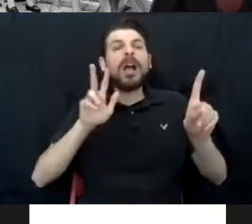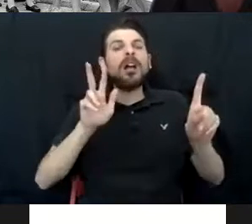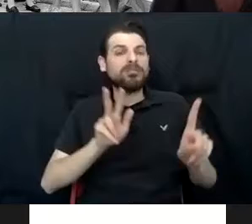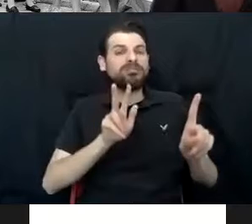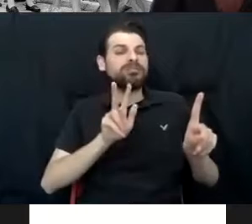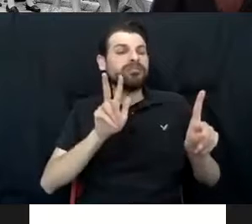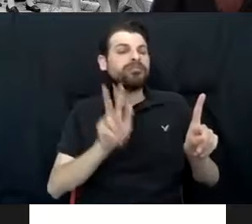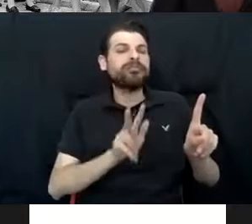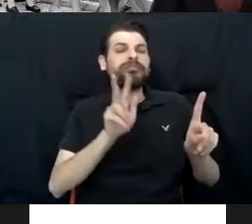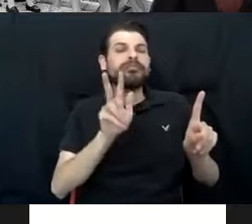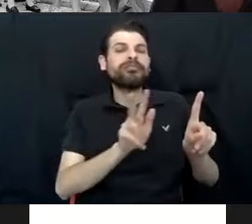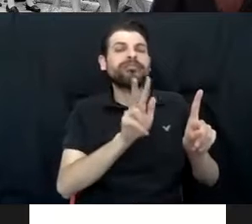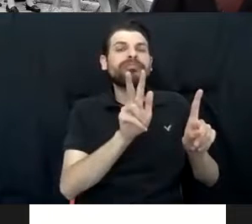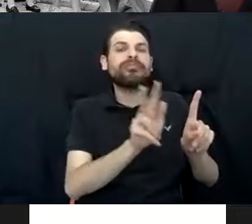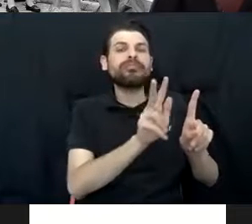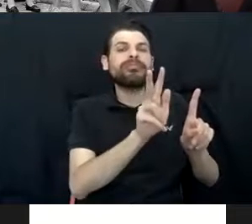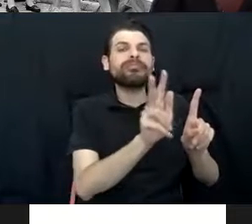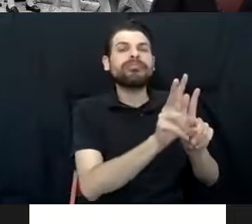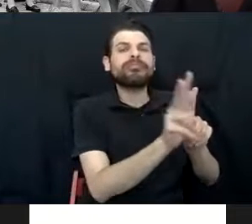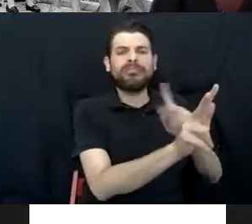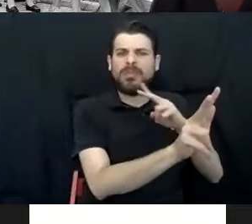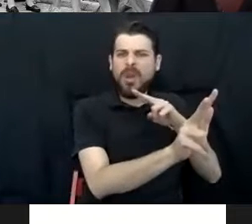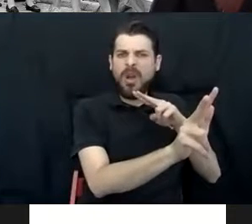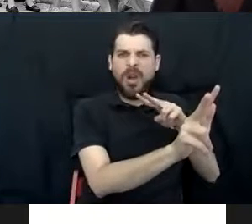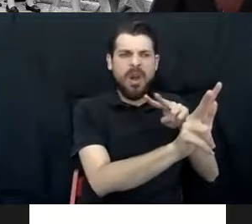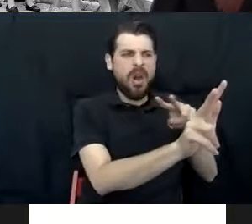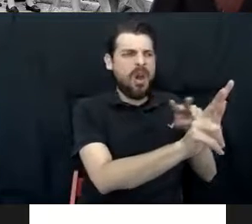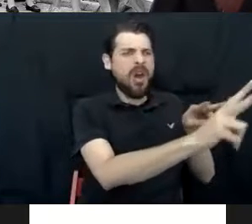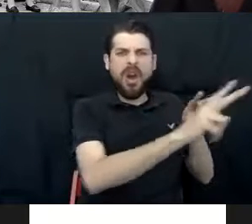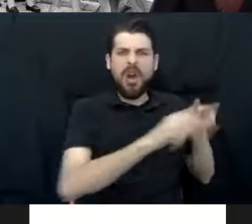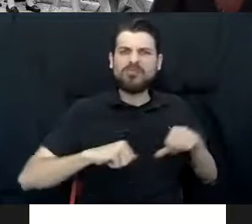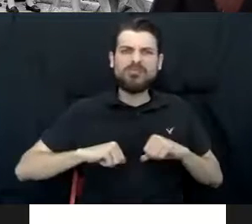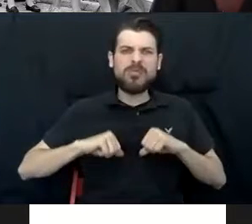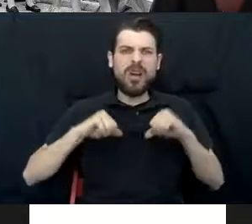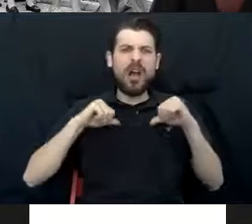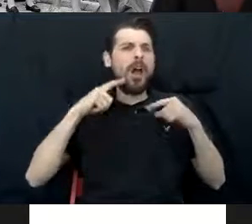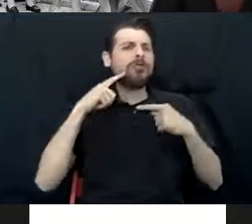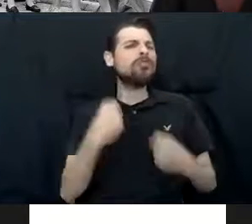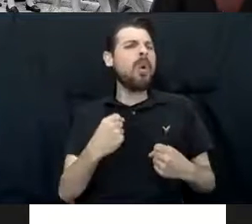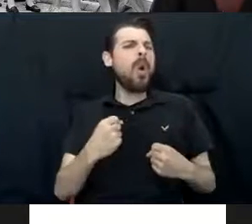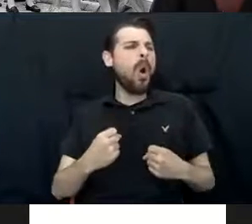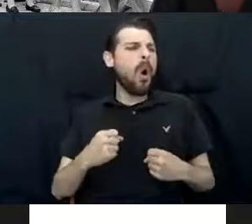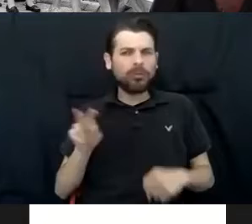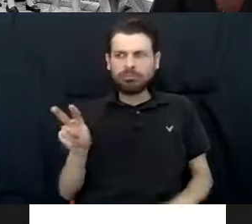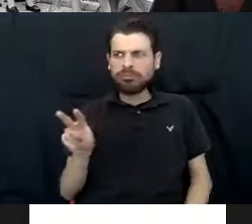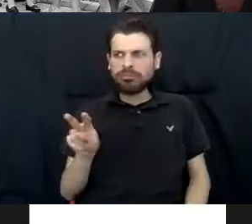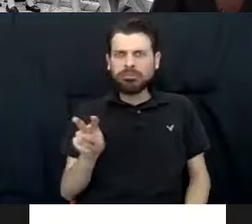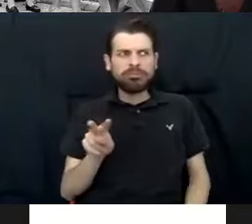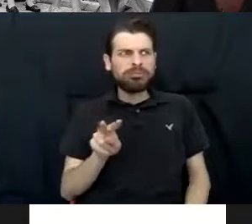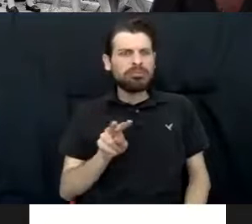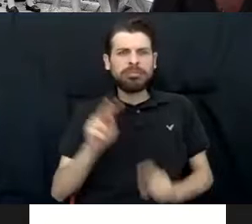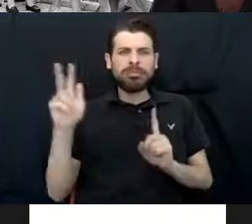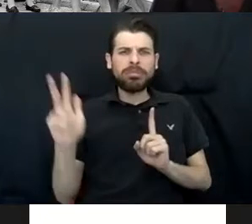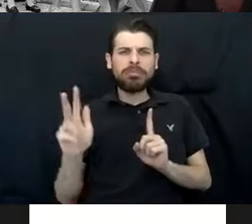with which they moved, the strong convictions that they held, as if this was the long walk